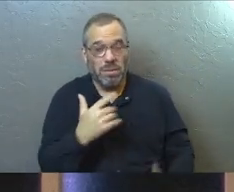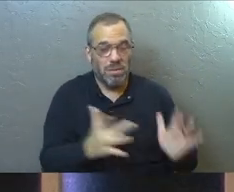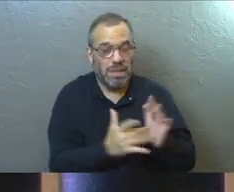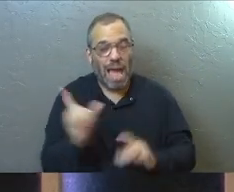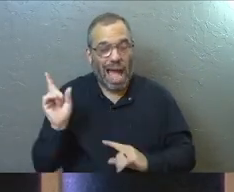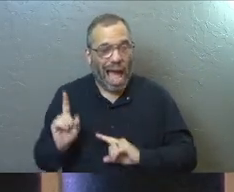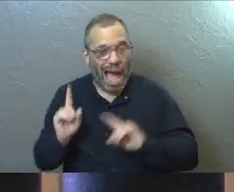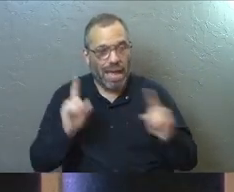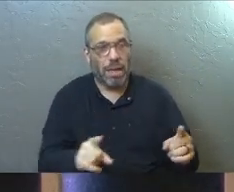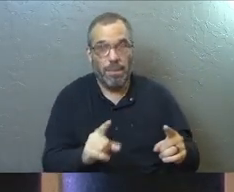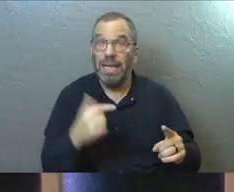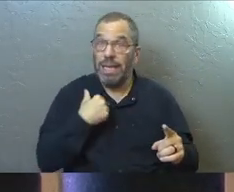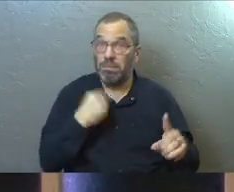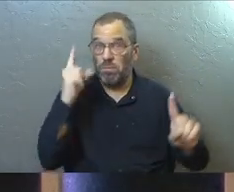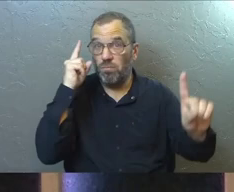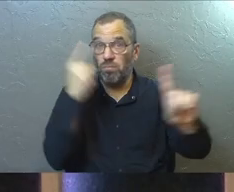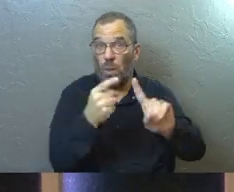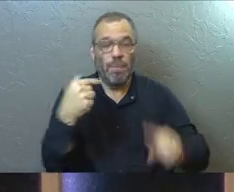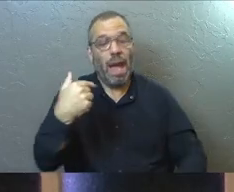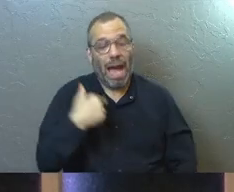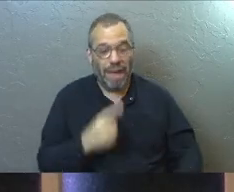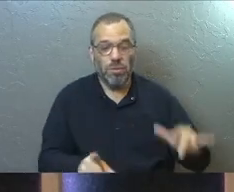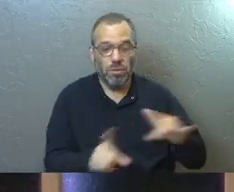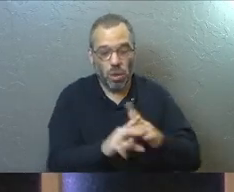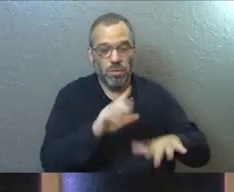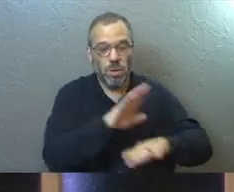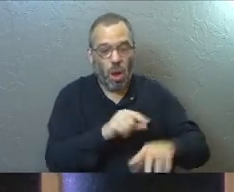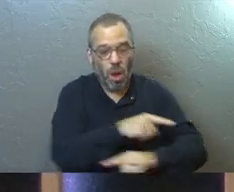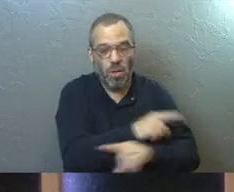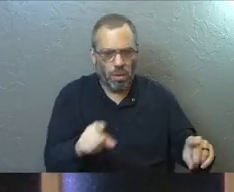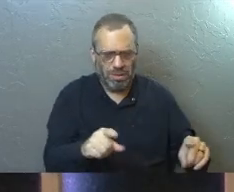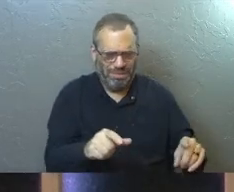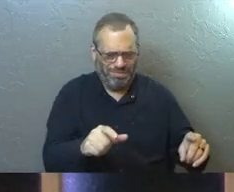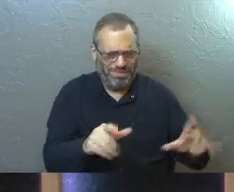Jesus says, he's kind of declaring his mission here. He says,